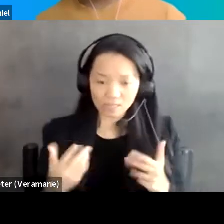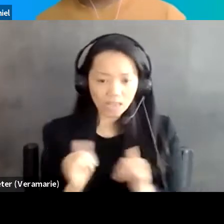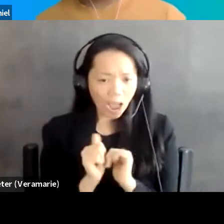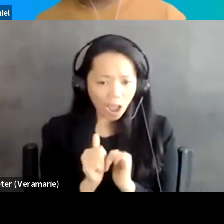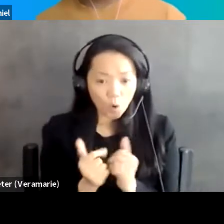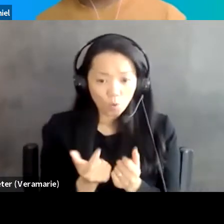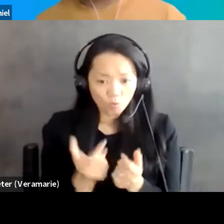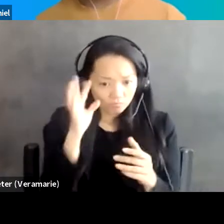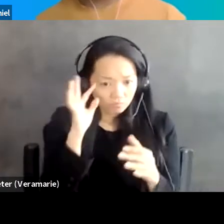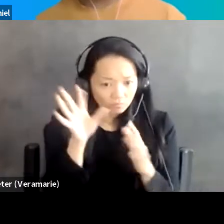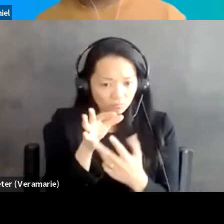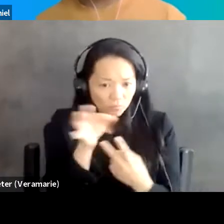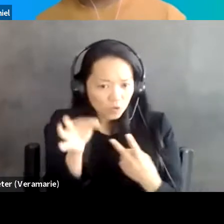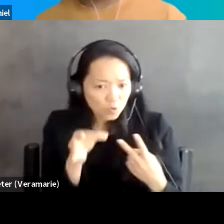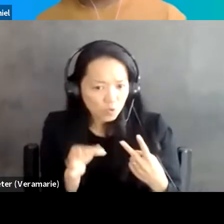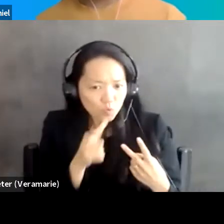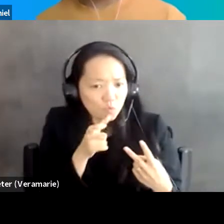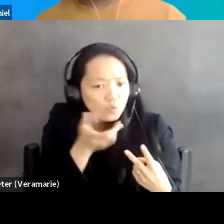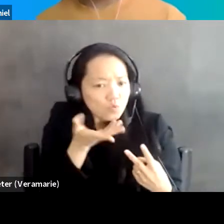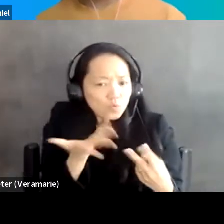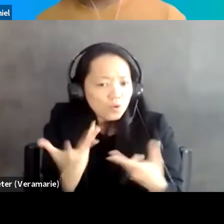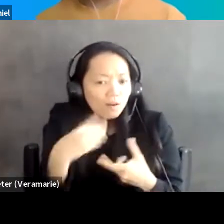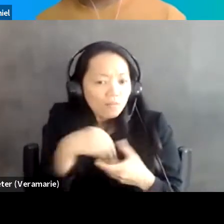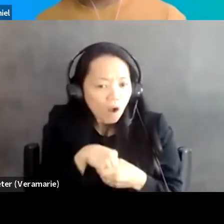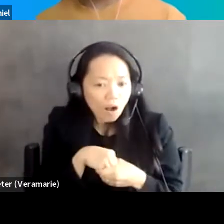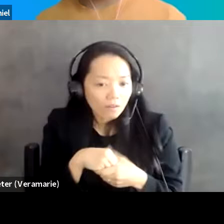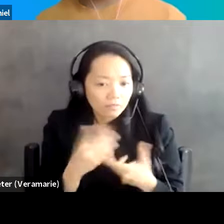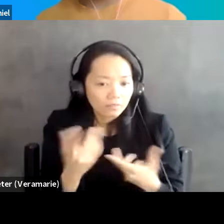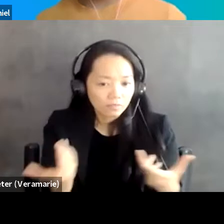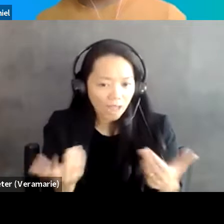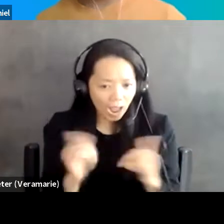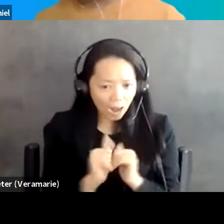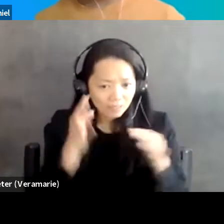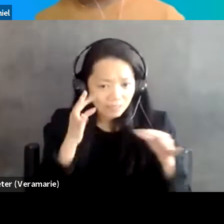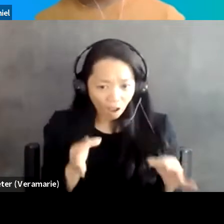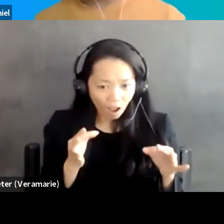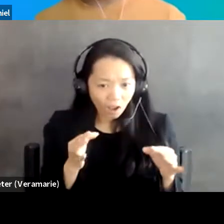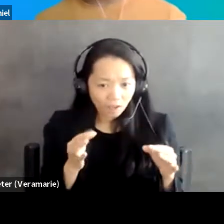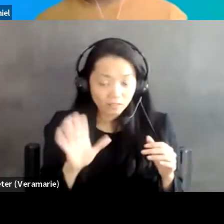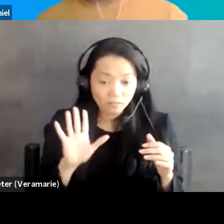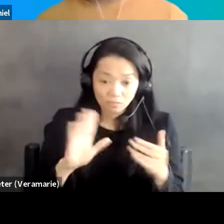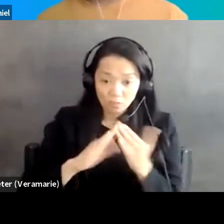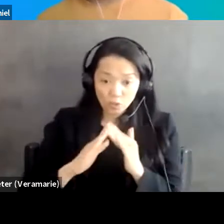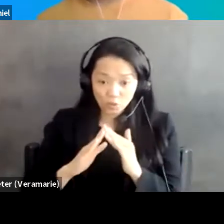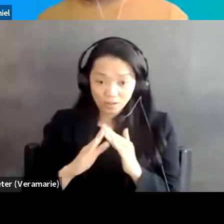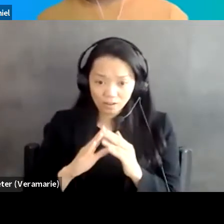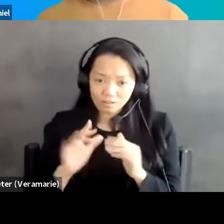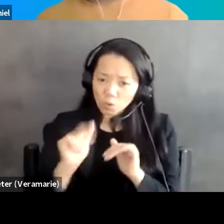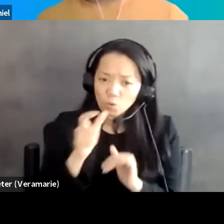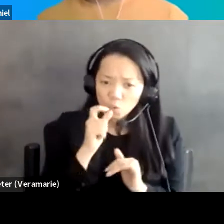you choose who should be participating within your community for input?